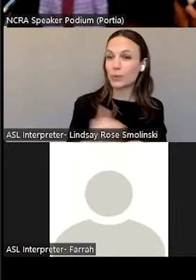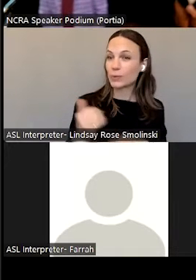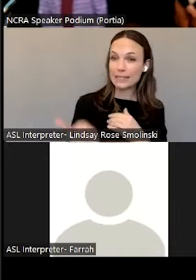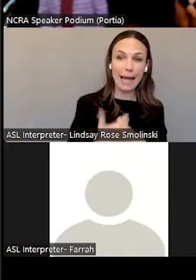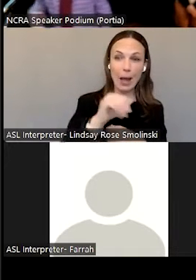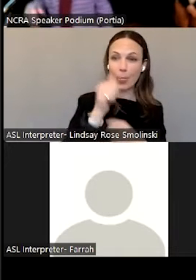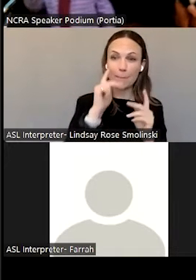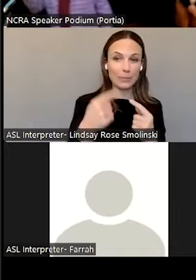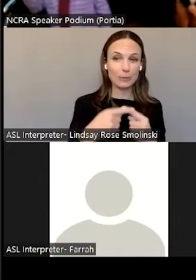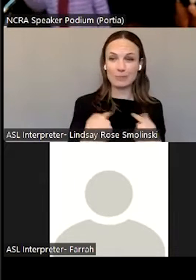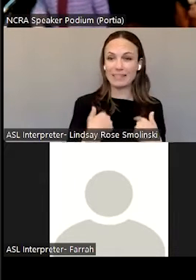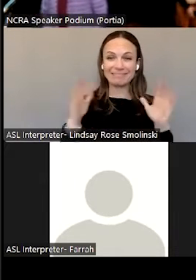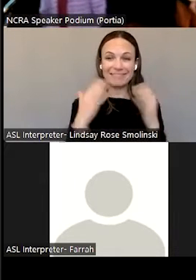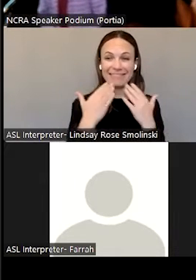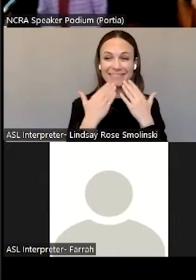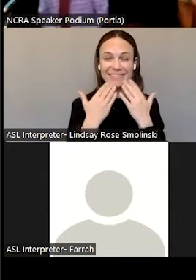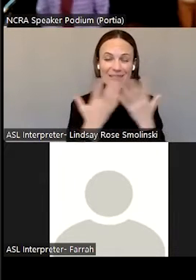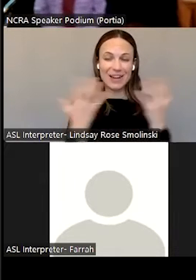way. Thank you so much.